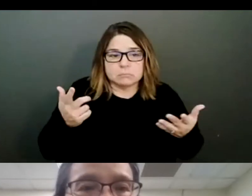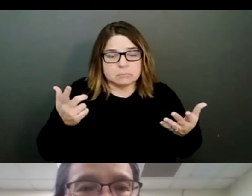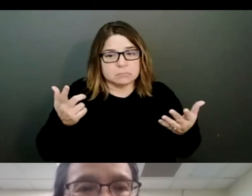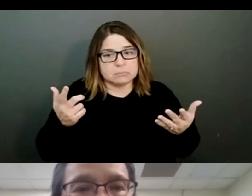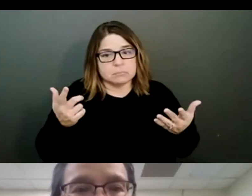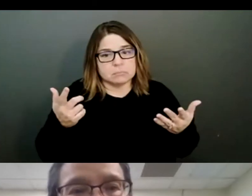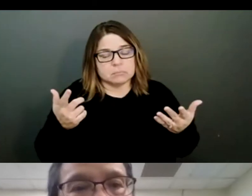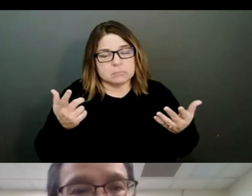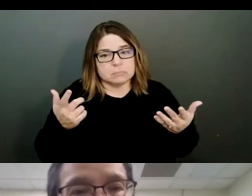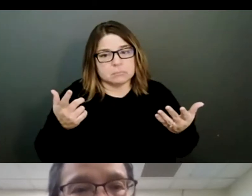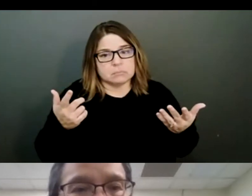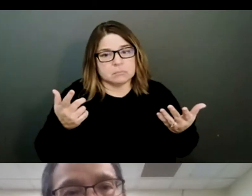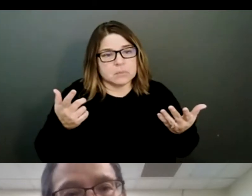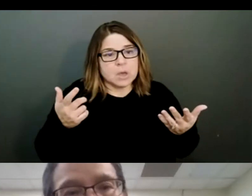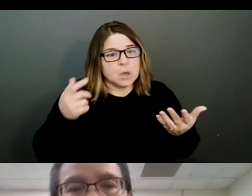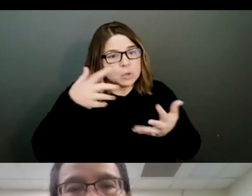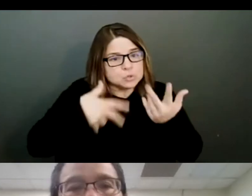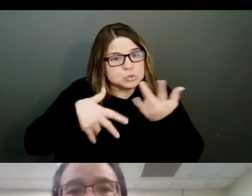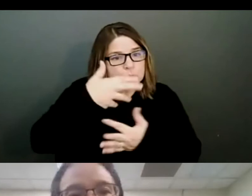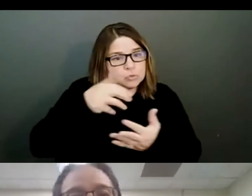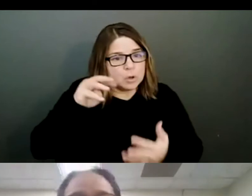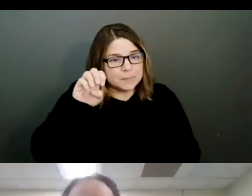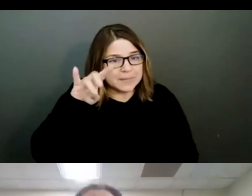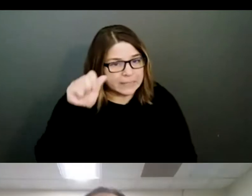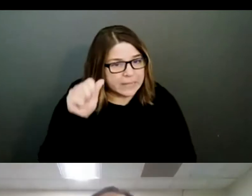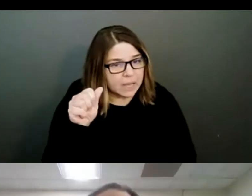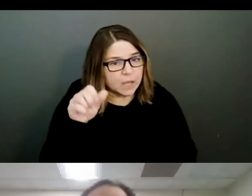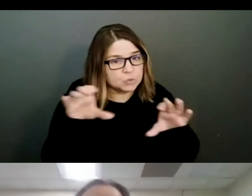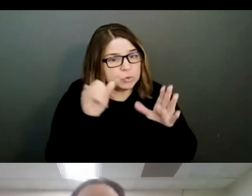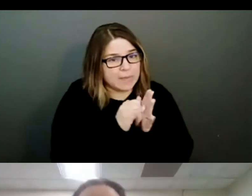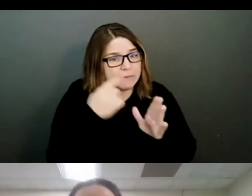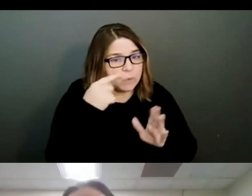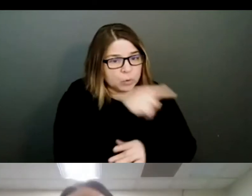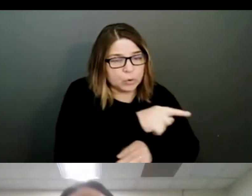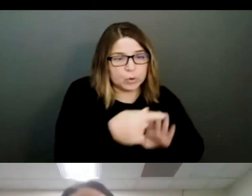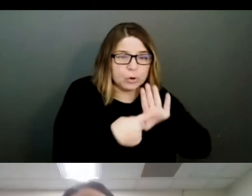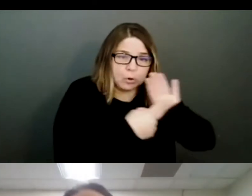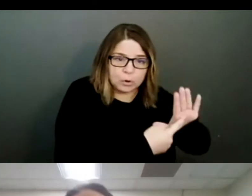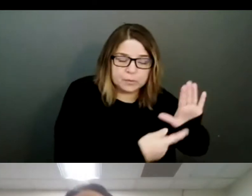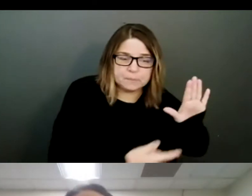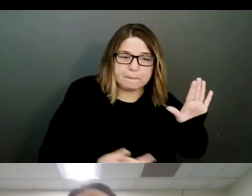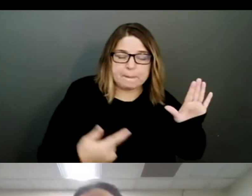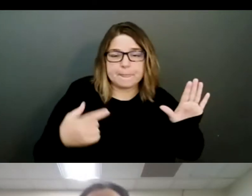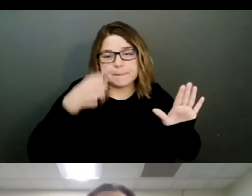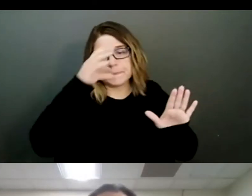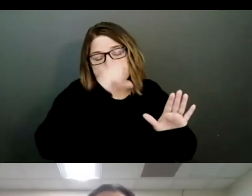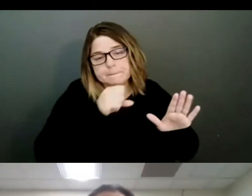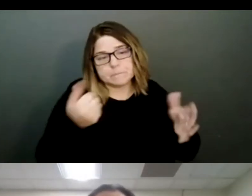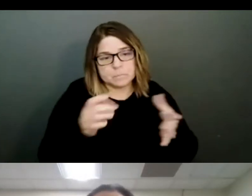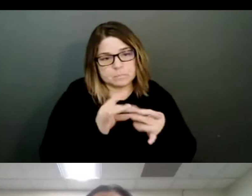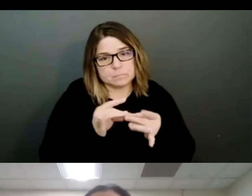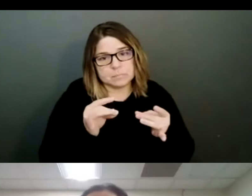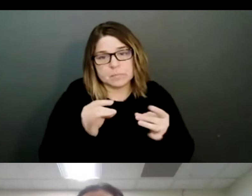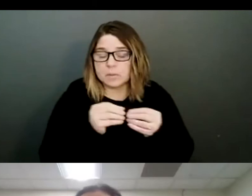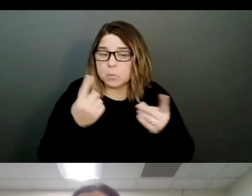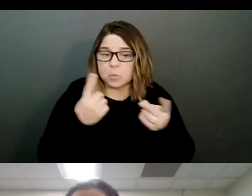access the media, the social media, do that. So I guess I just want to say that, and if there's another